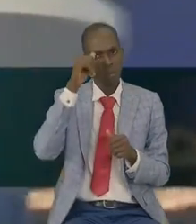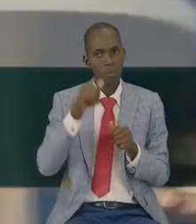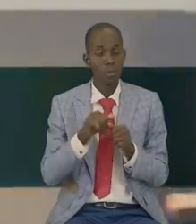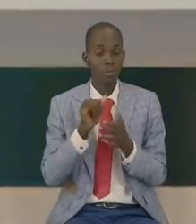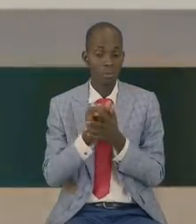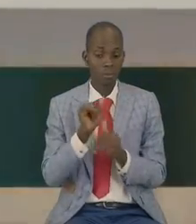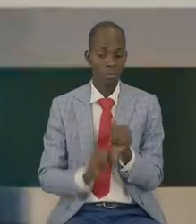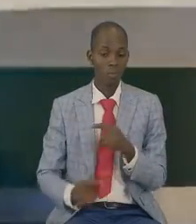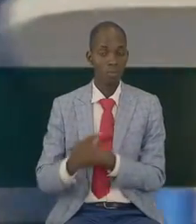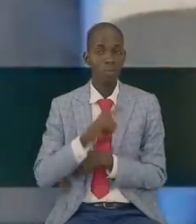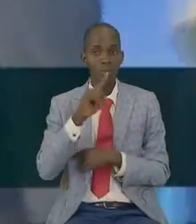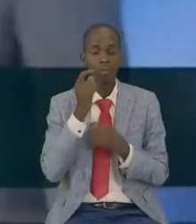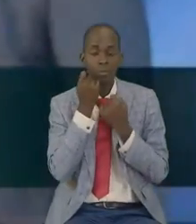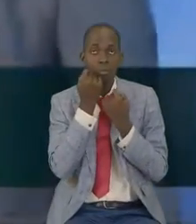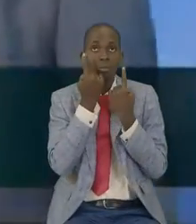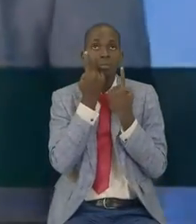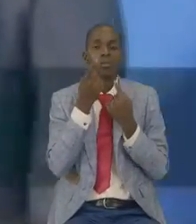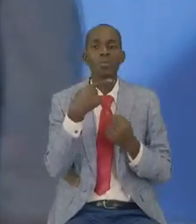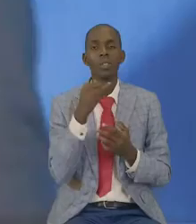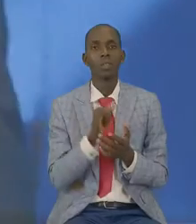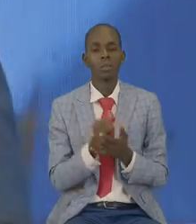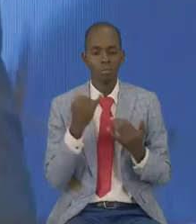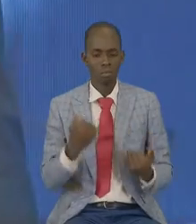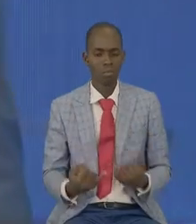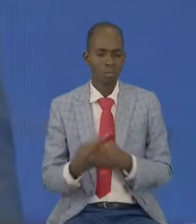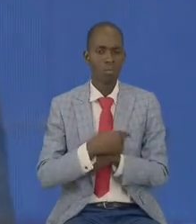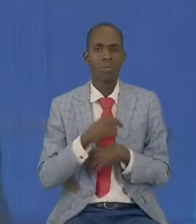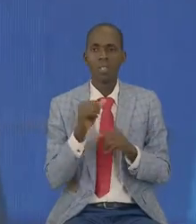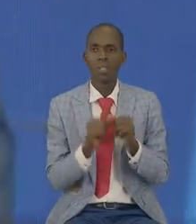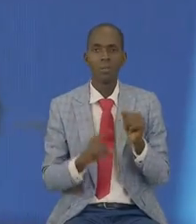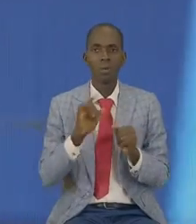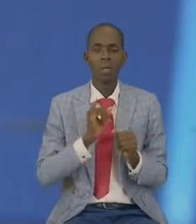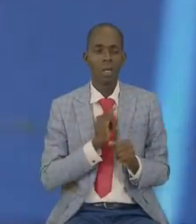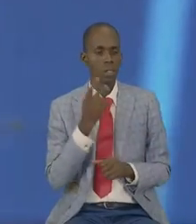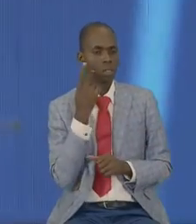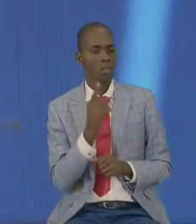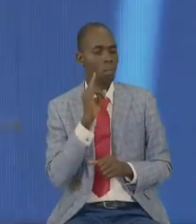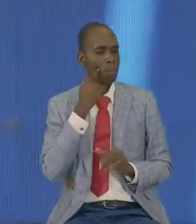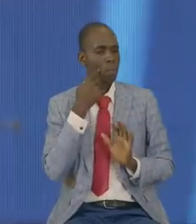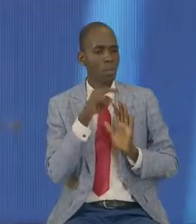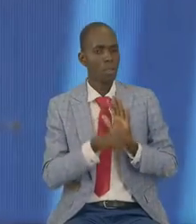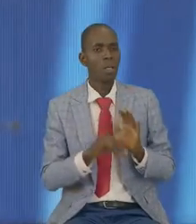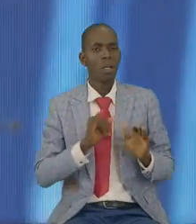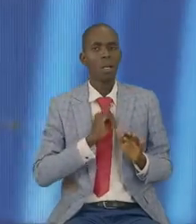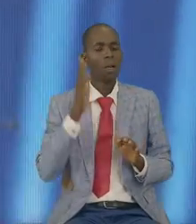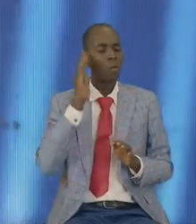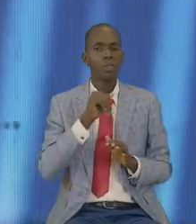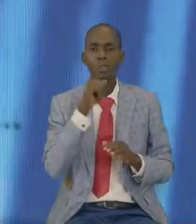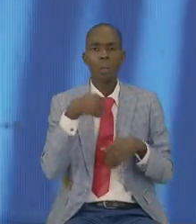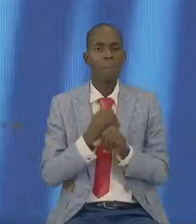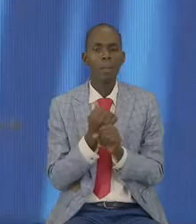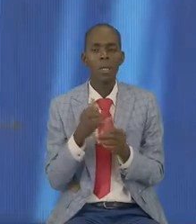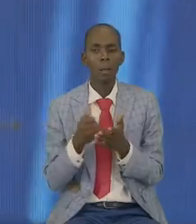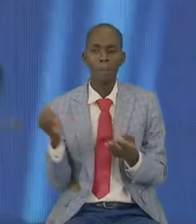you wake up, you say, today, anywhere I see bitterness, I will not make it more